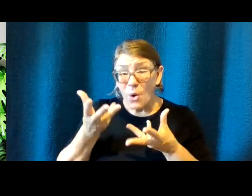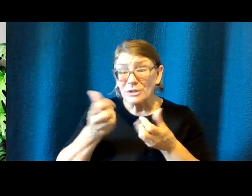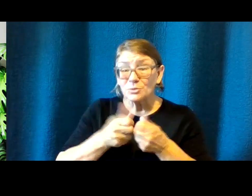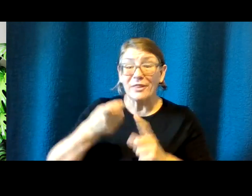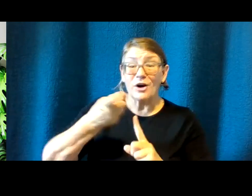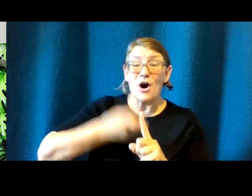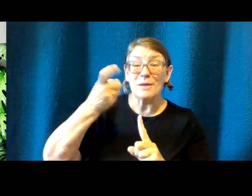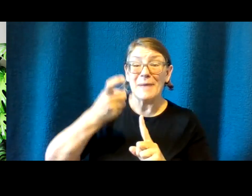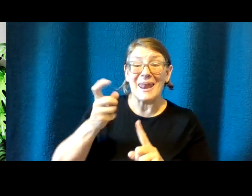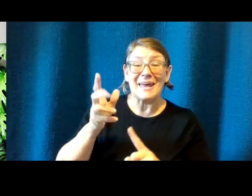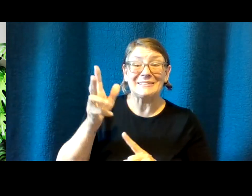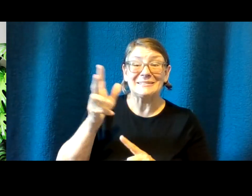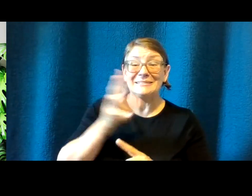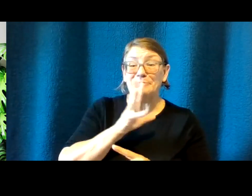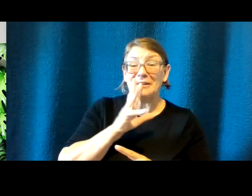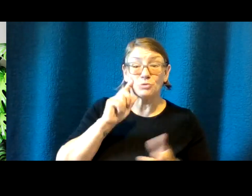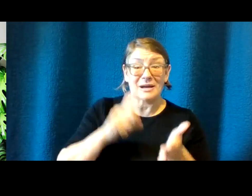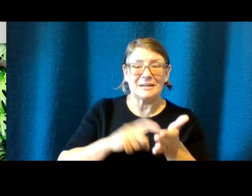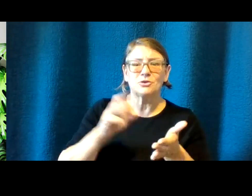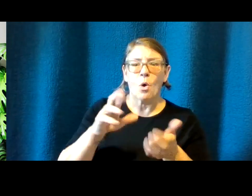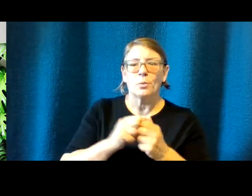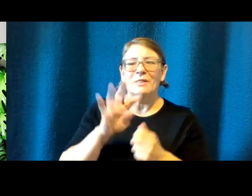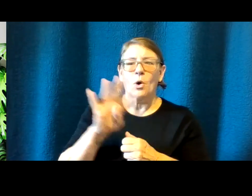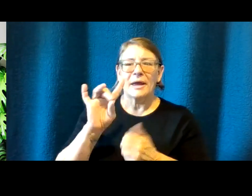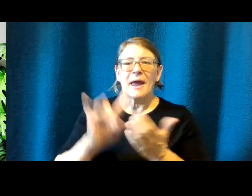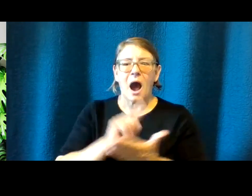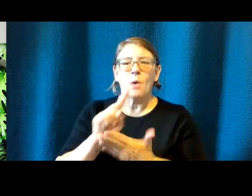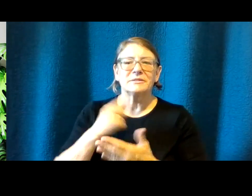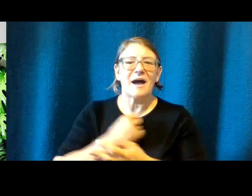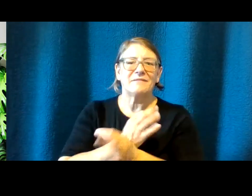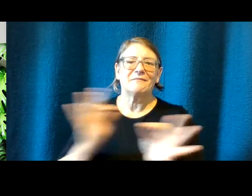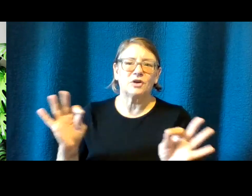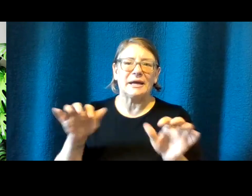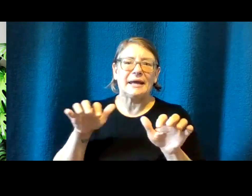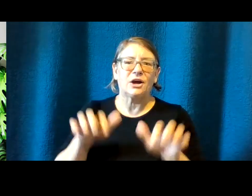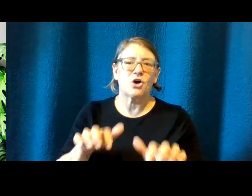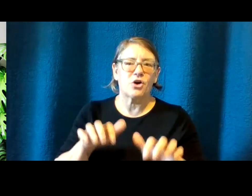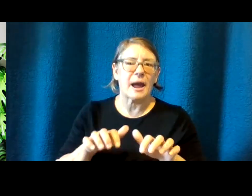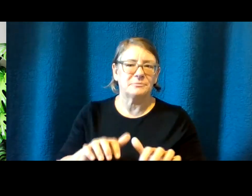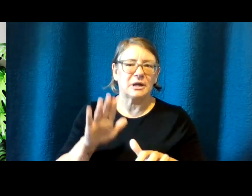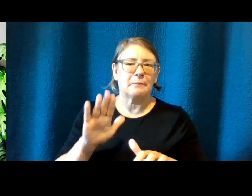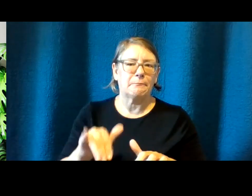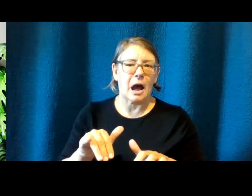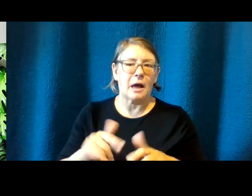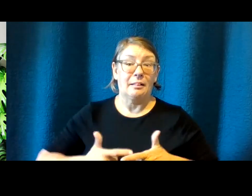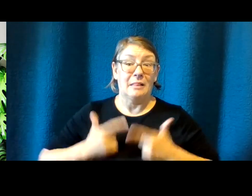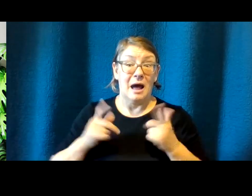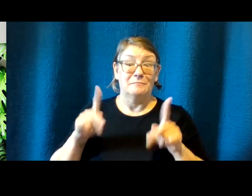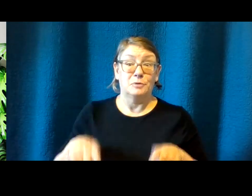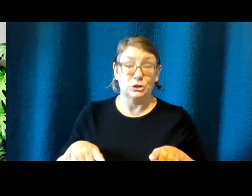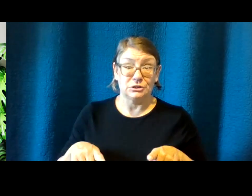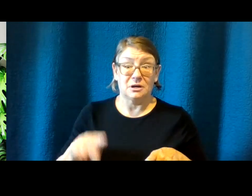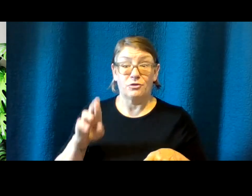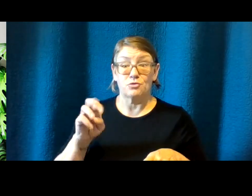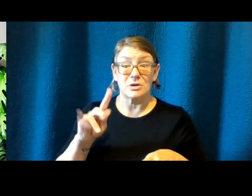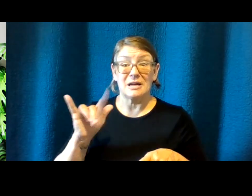automatic speech that we're using, or with 48 hours having free captioning by the Relay conference